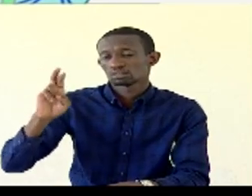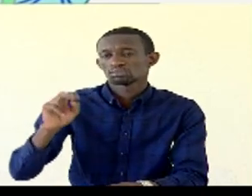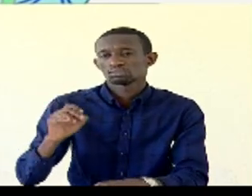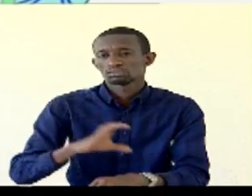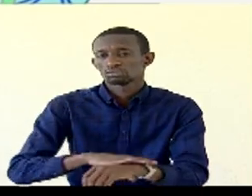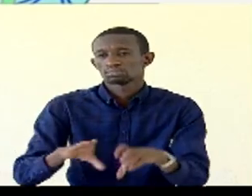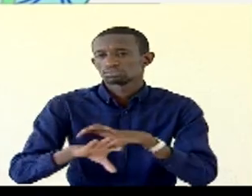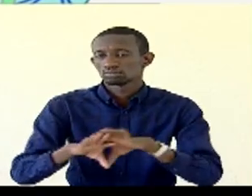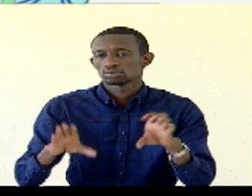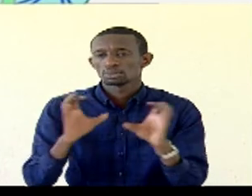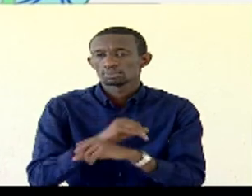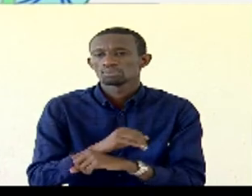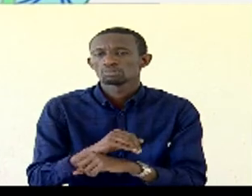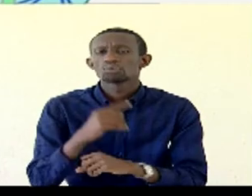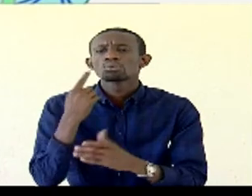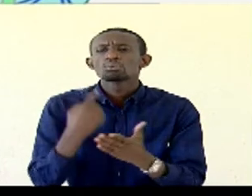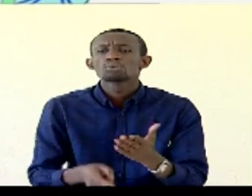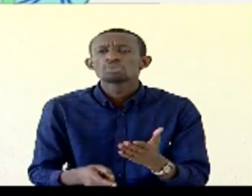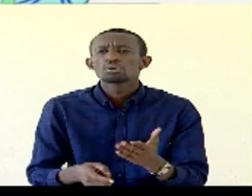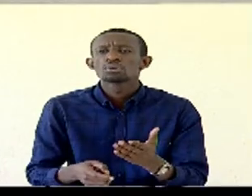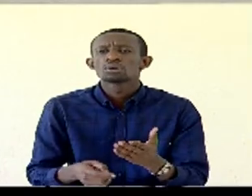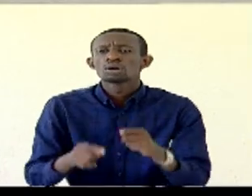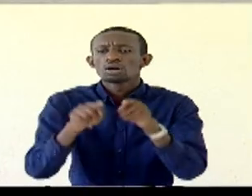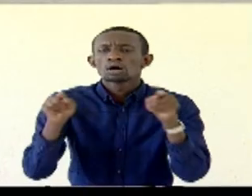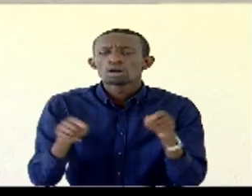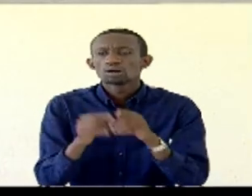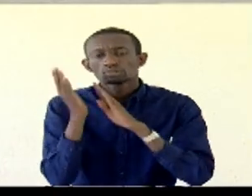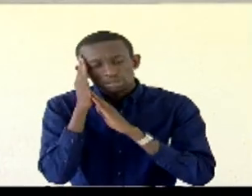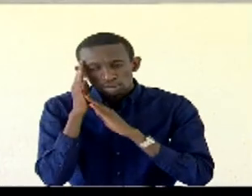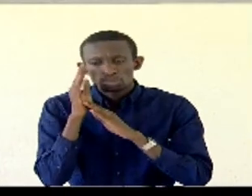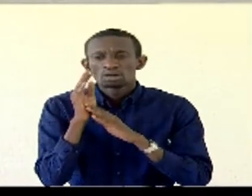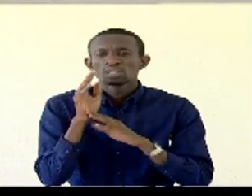Why do you remove most of the things in your room if you really want to arrange it very well?